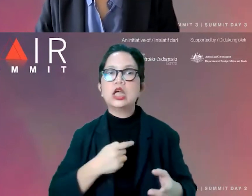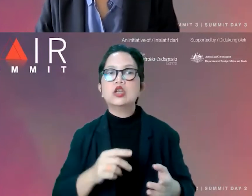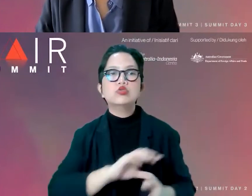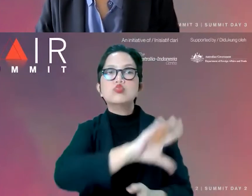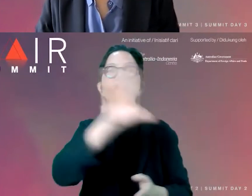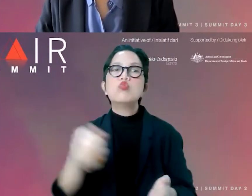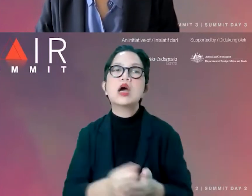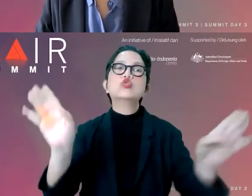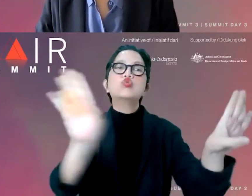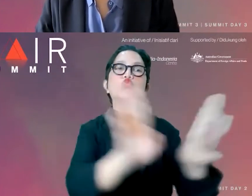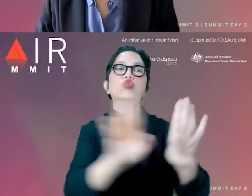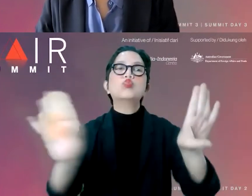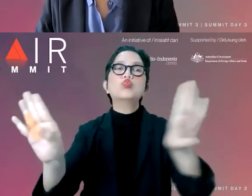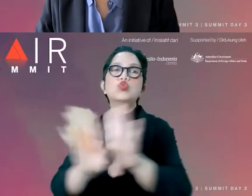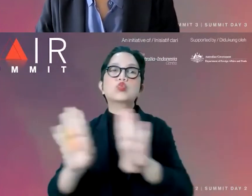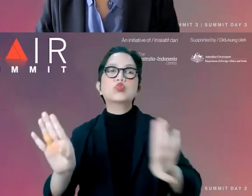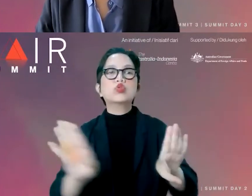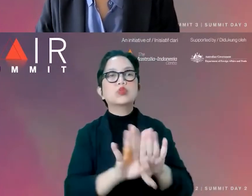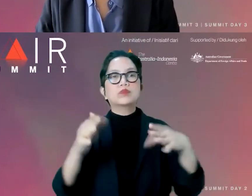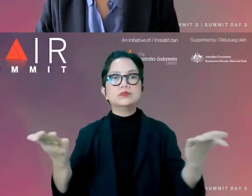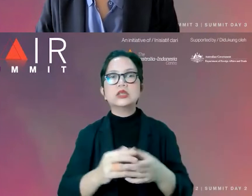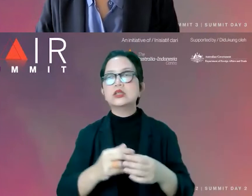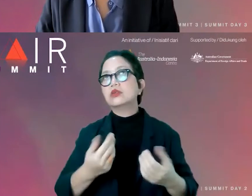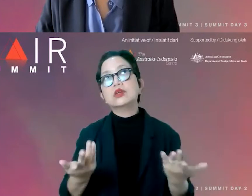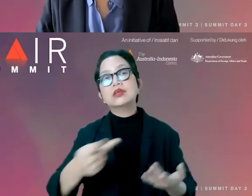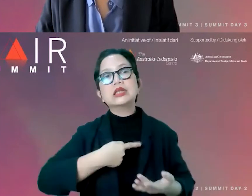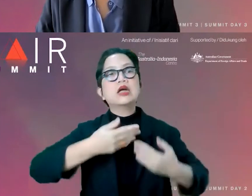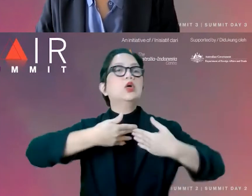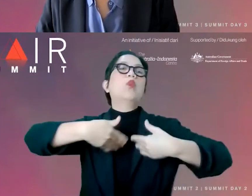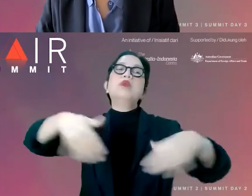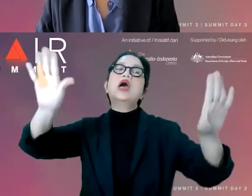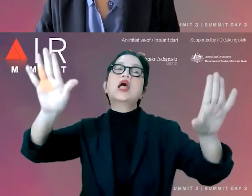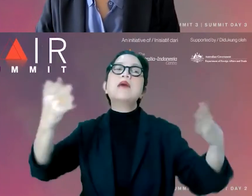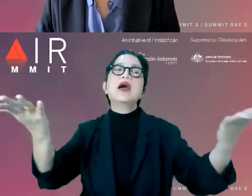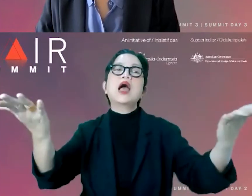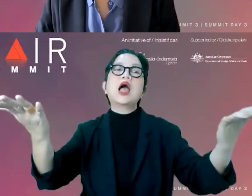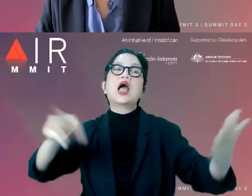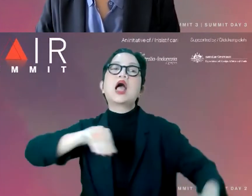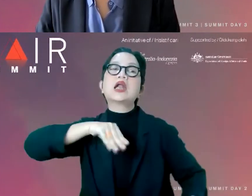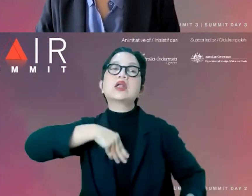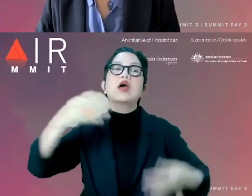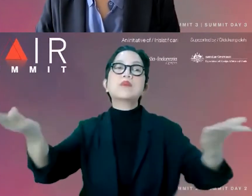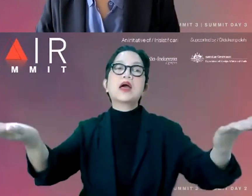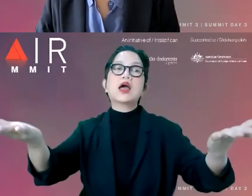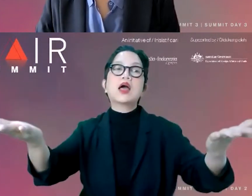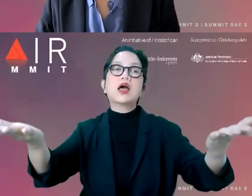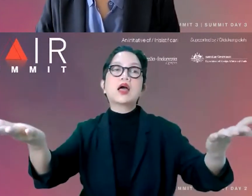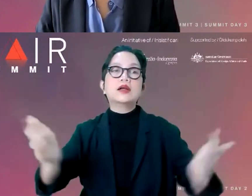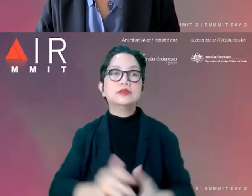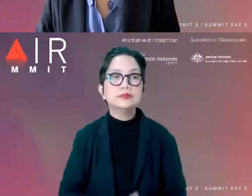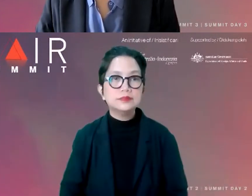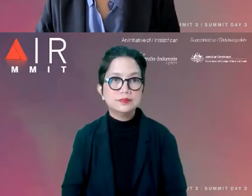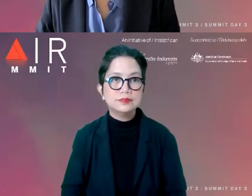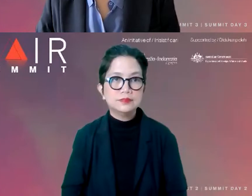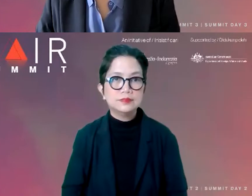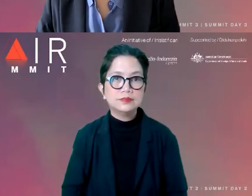leave everything open, what are the trade-offs? And here at the top, we have the 2 extremes that Helen indicated. And so on the